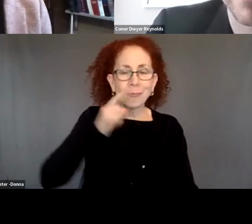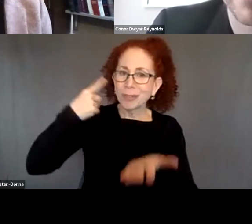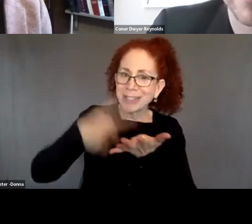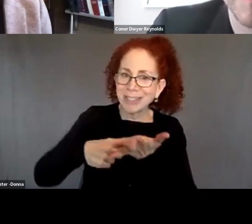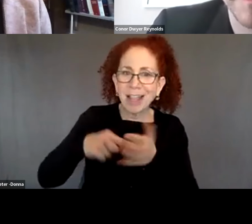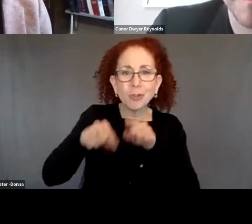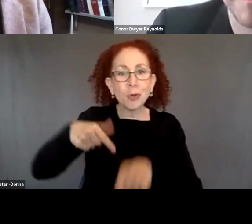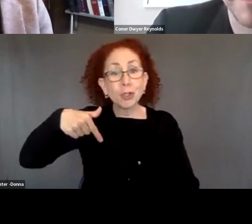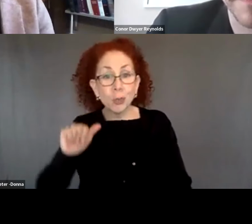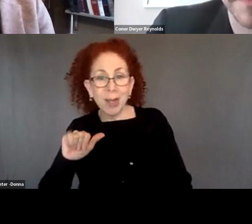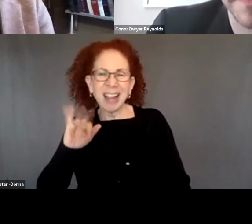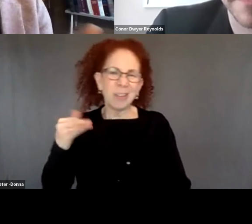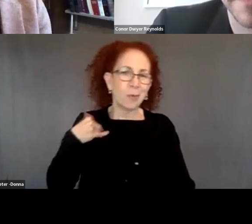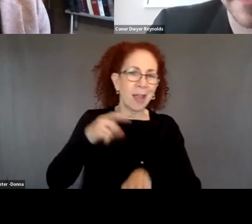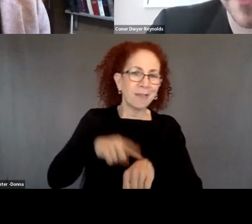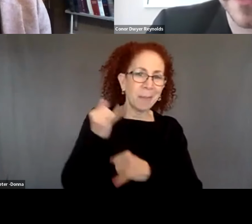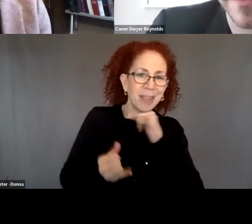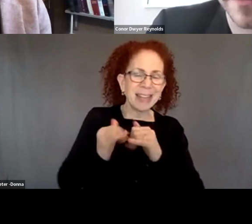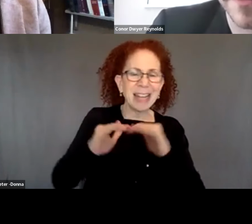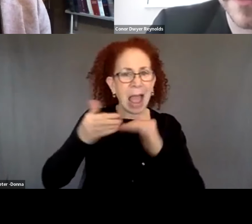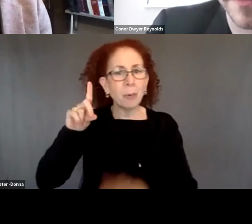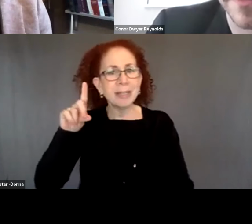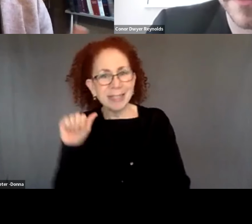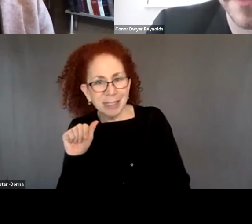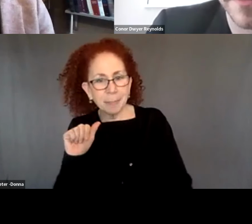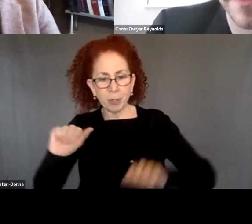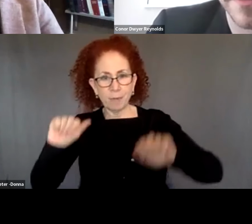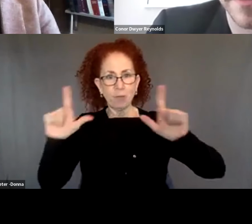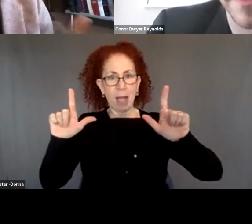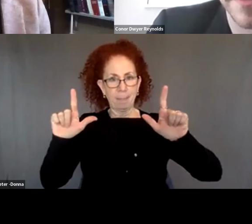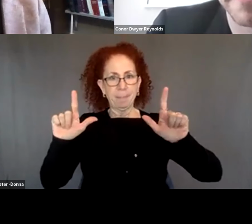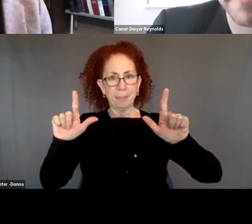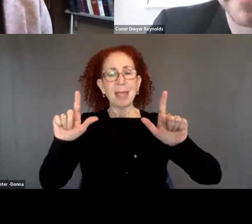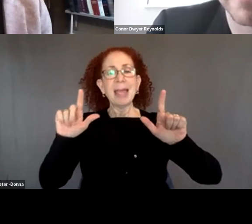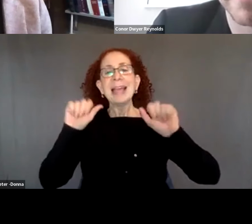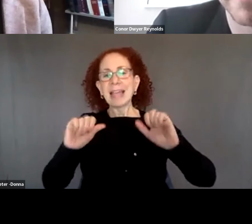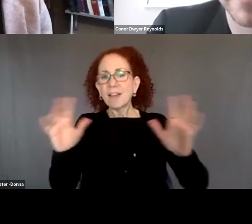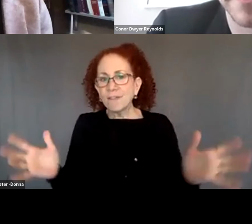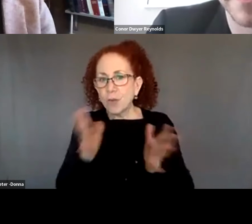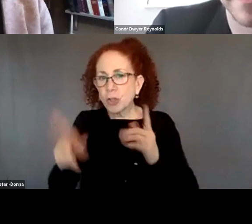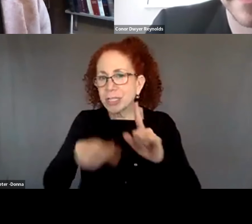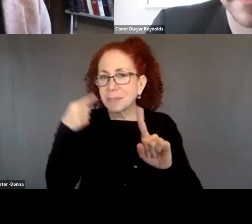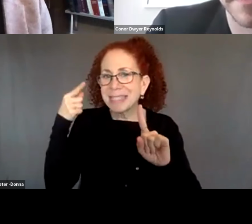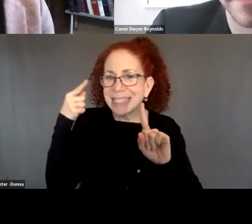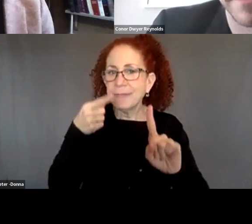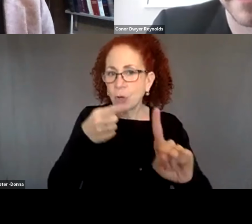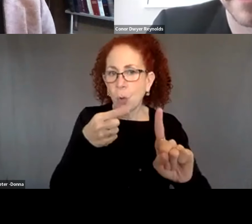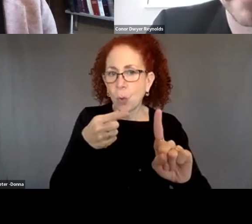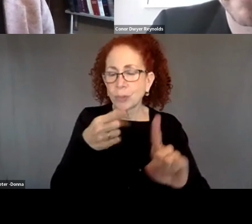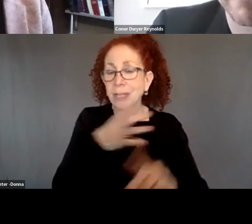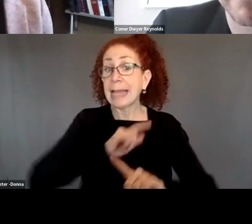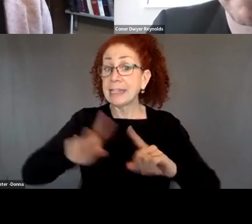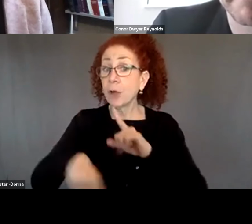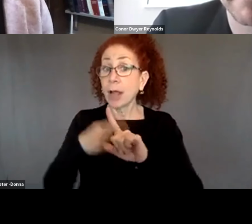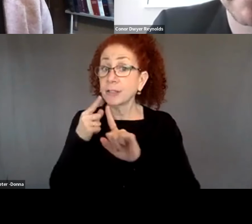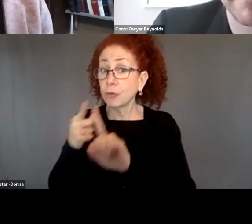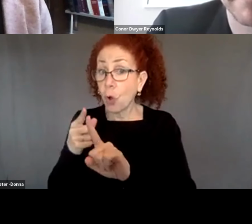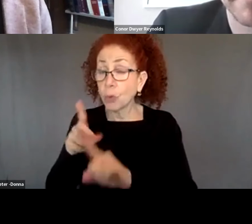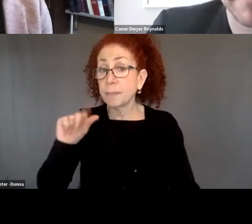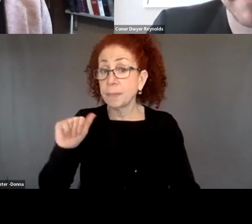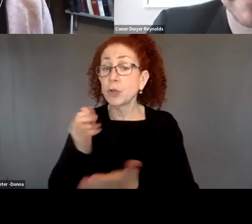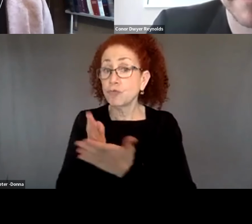Q&A, if there's time, how disability frames can further the specific goals and the different goals of disability